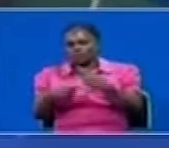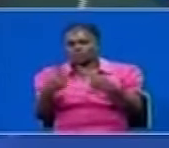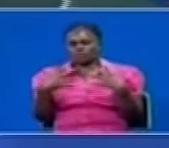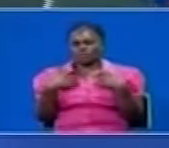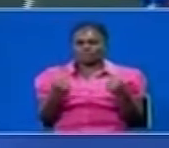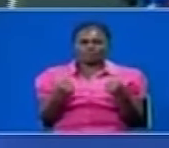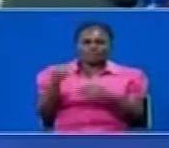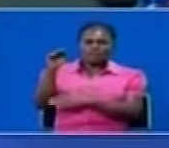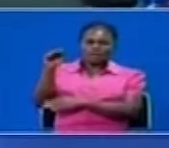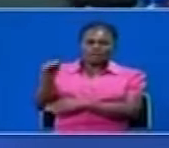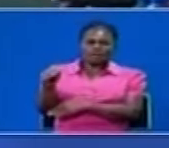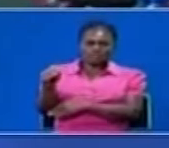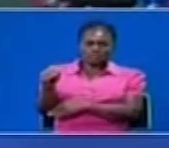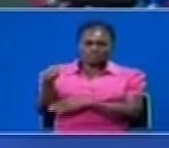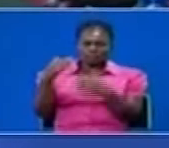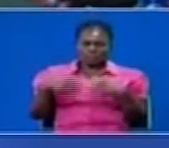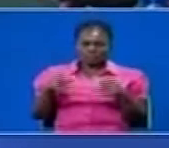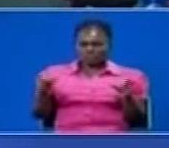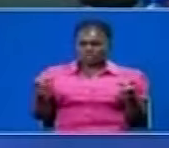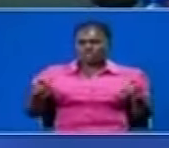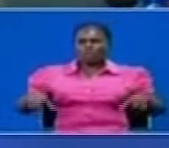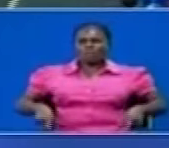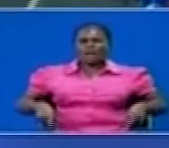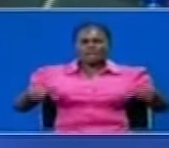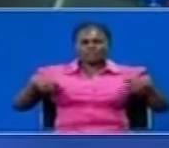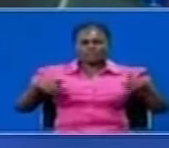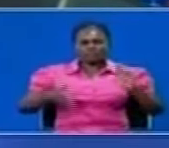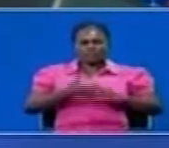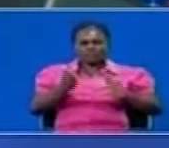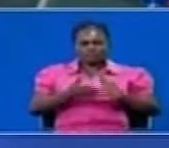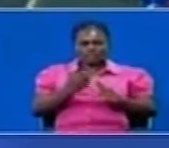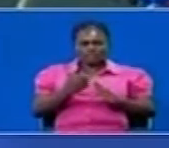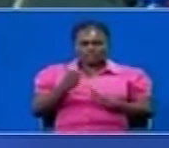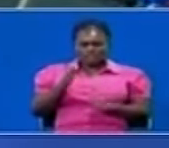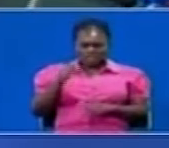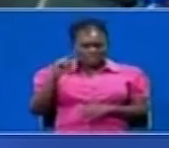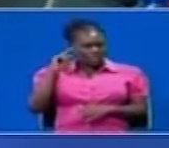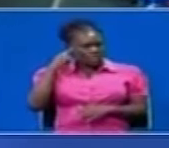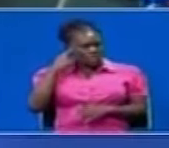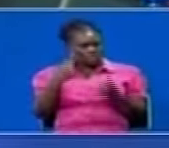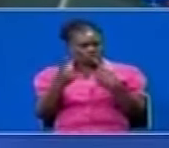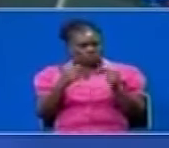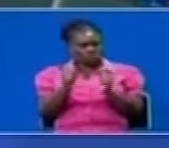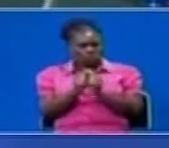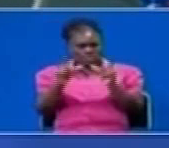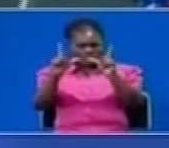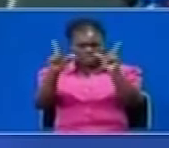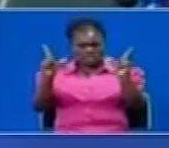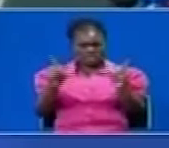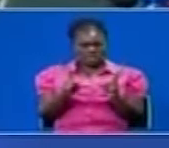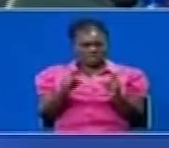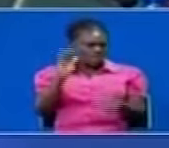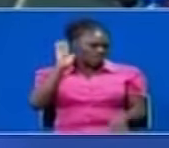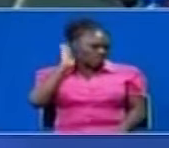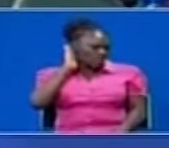We requested to tell the people from Radio Maisha. Immediately, I think he talked to Linda. Then when they heard